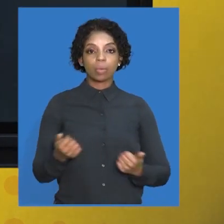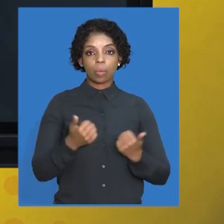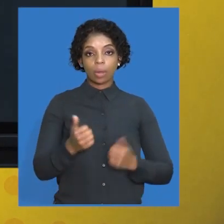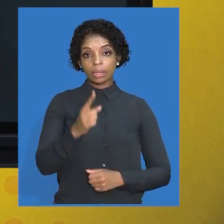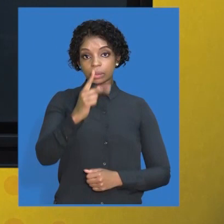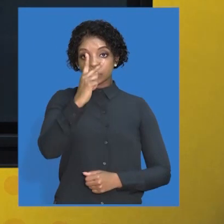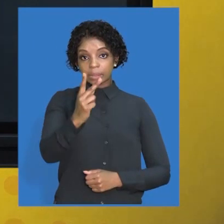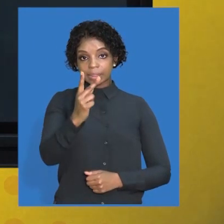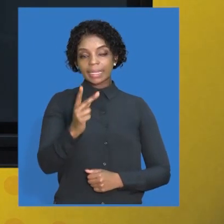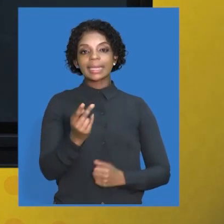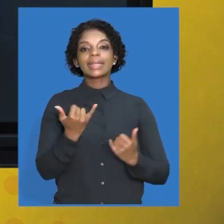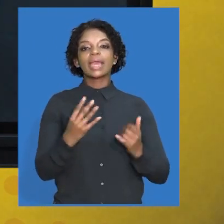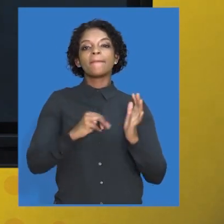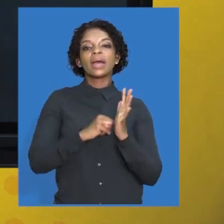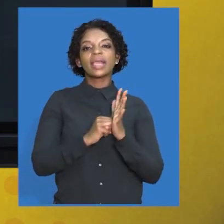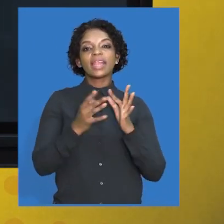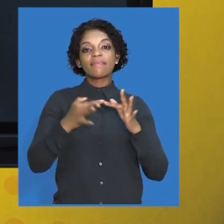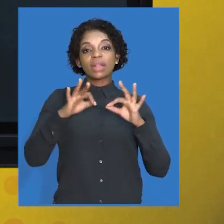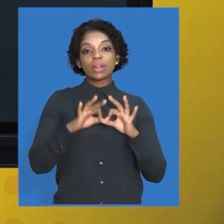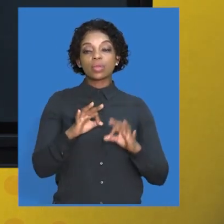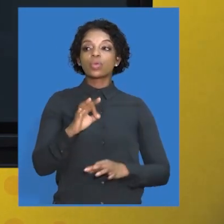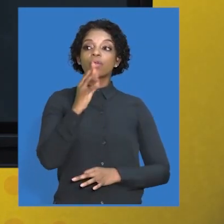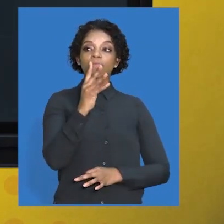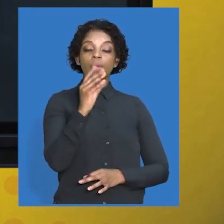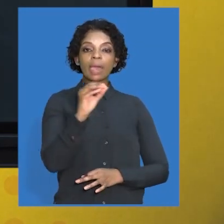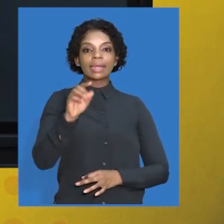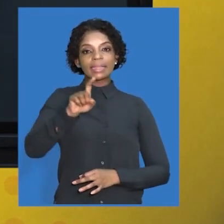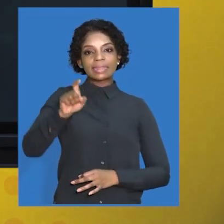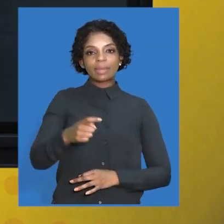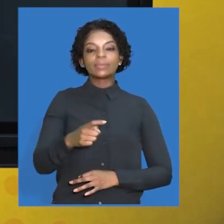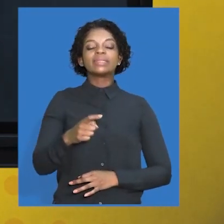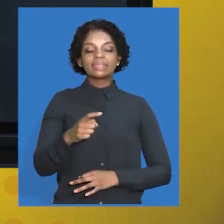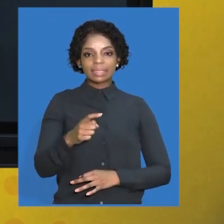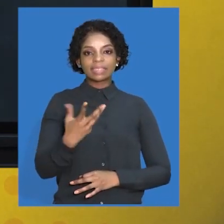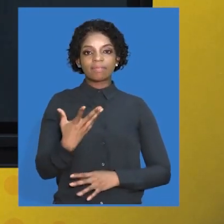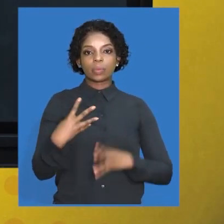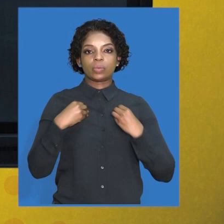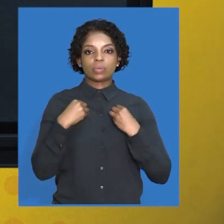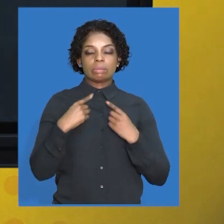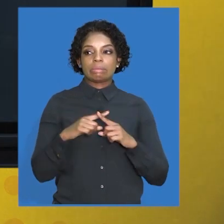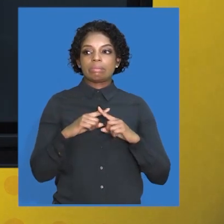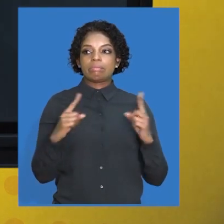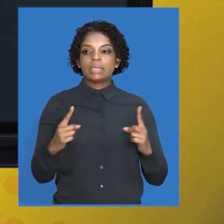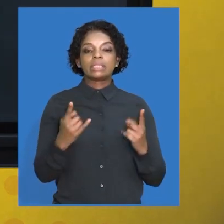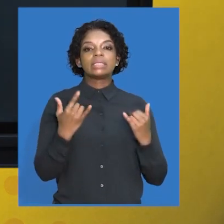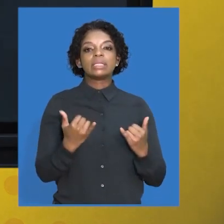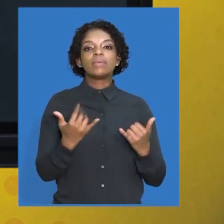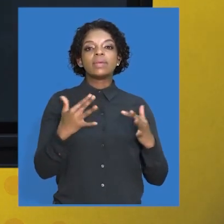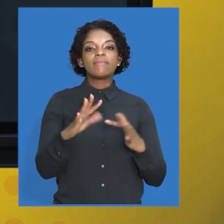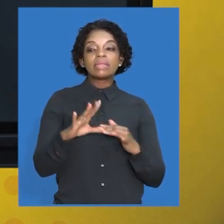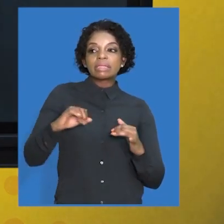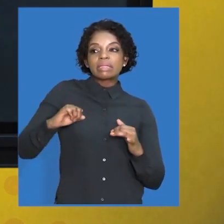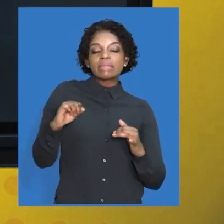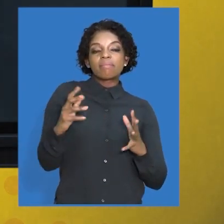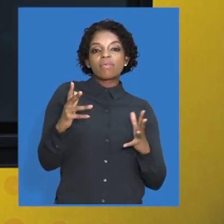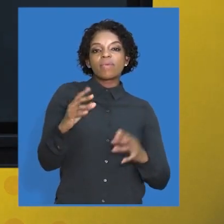is 400,000 Rand of the stock. However, top traders have only insured the stock for 300,000 Rand. Then they had a fire in